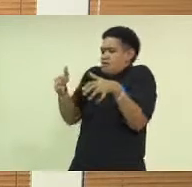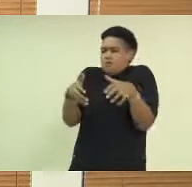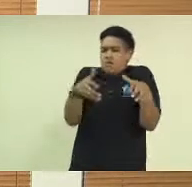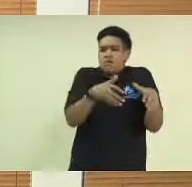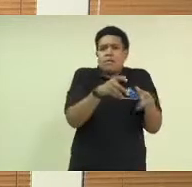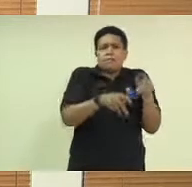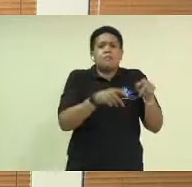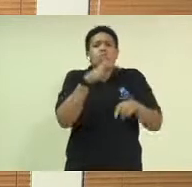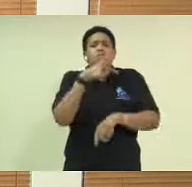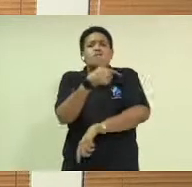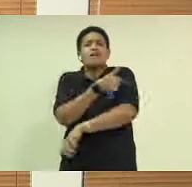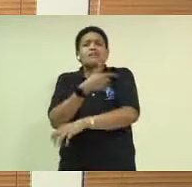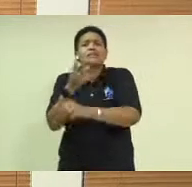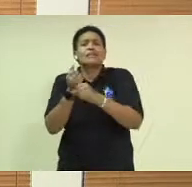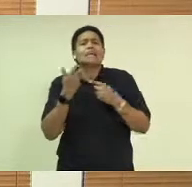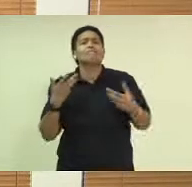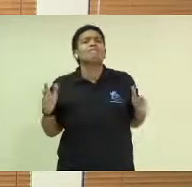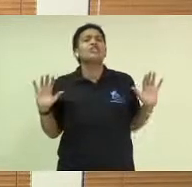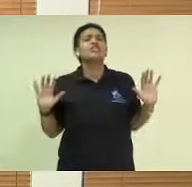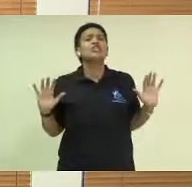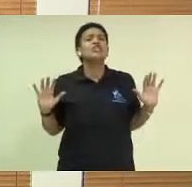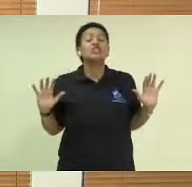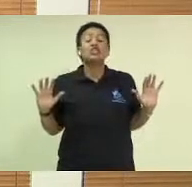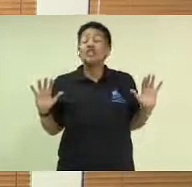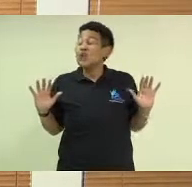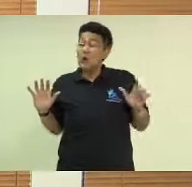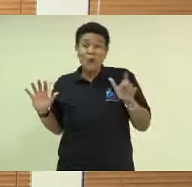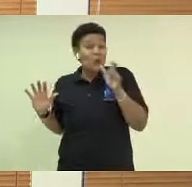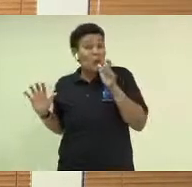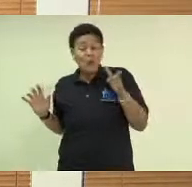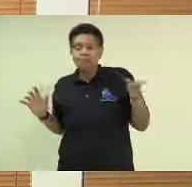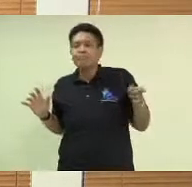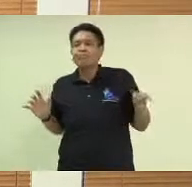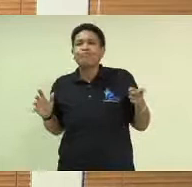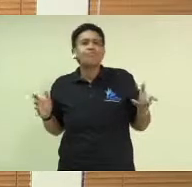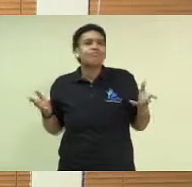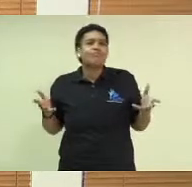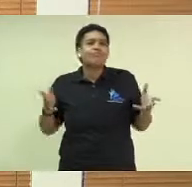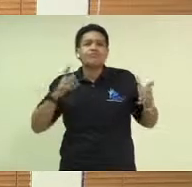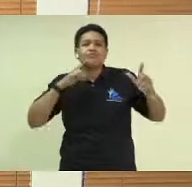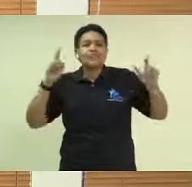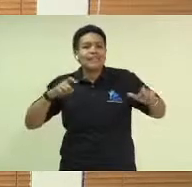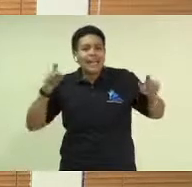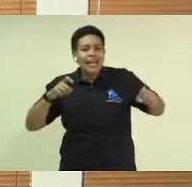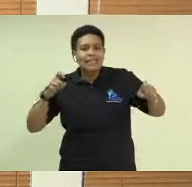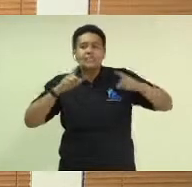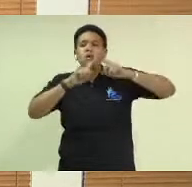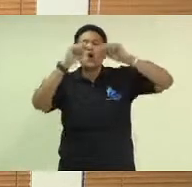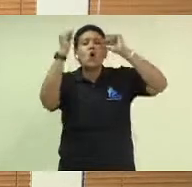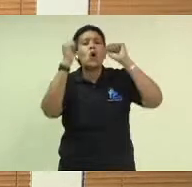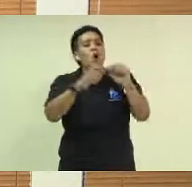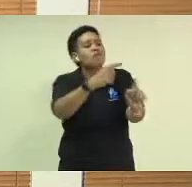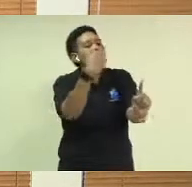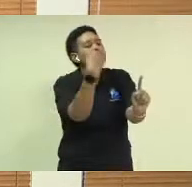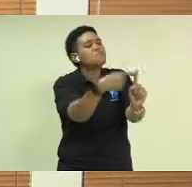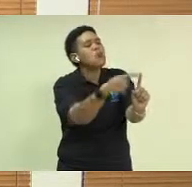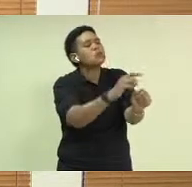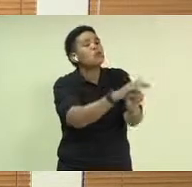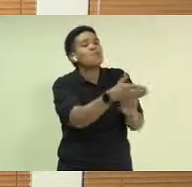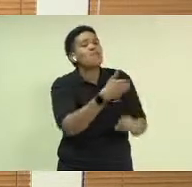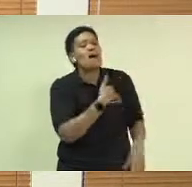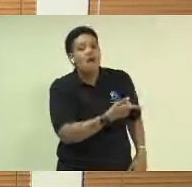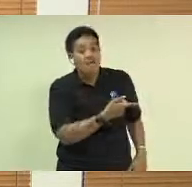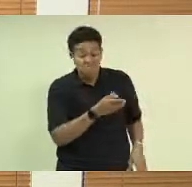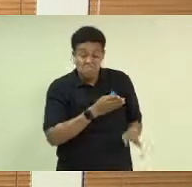who are vaccinated, who are tested and confirmed positive,